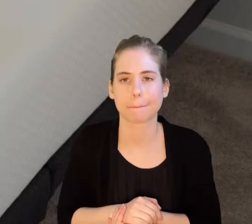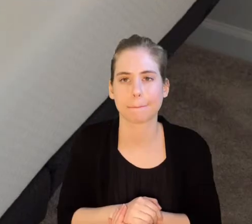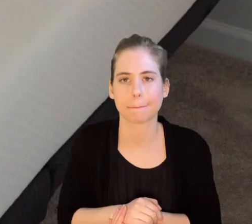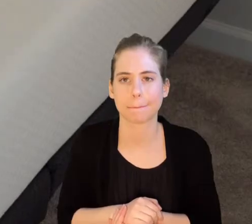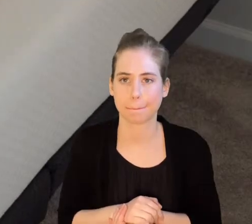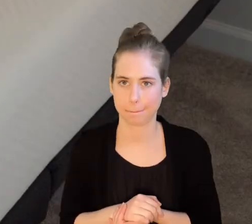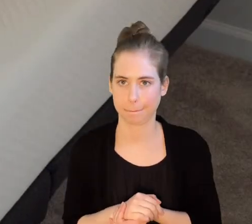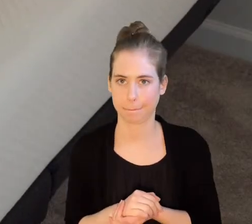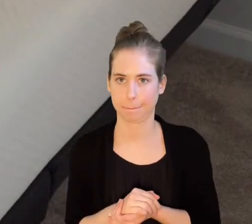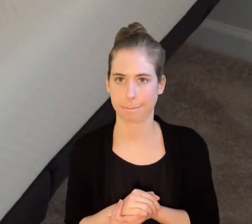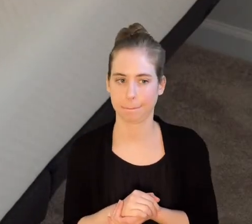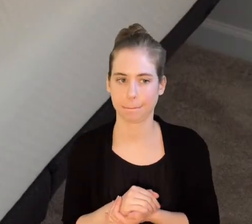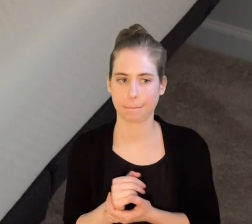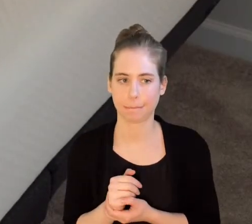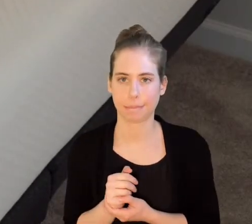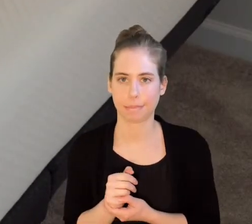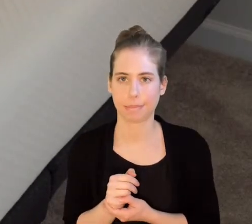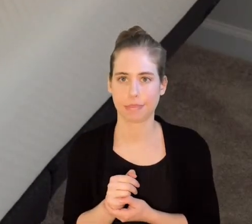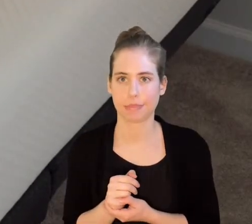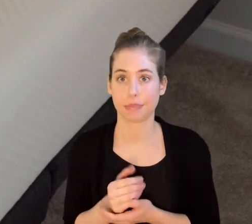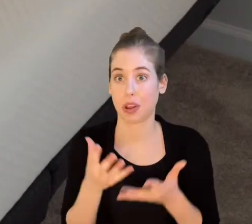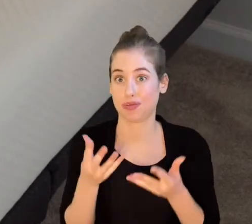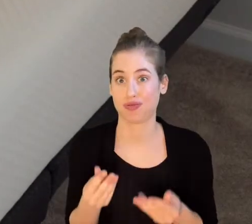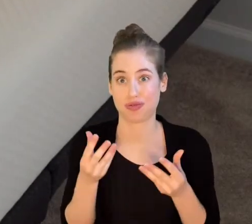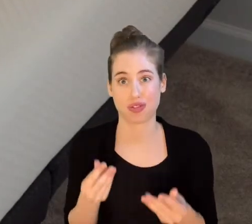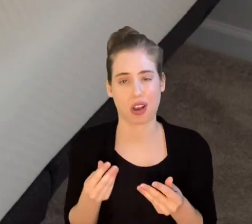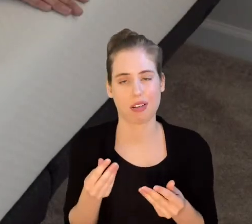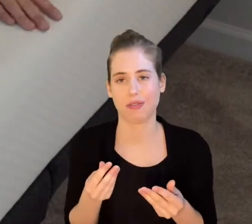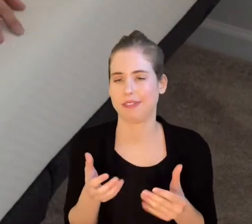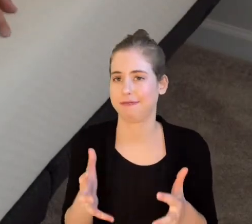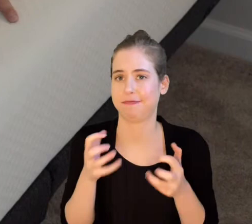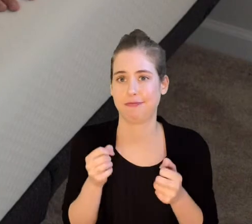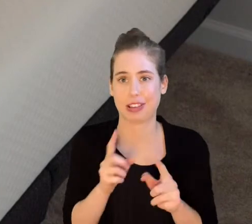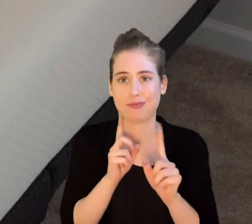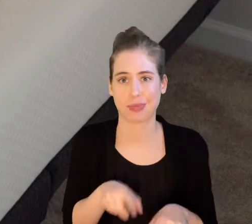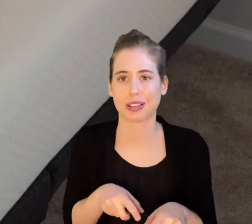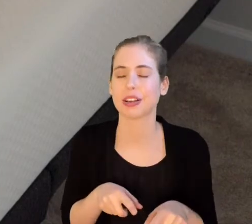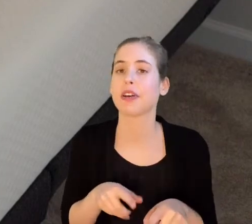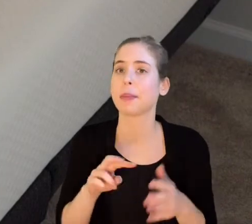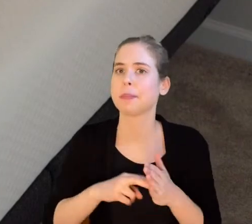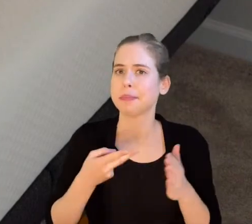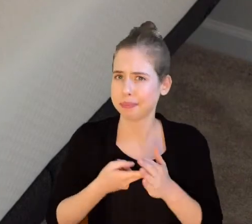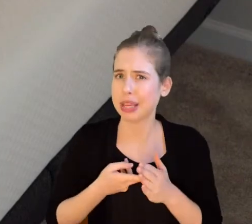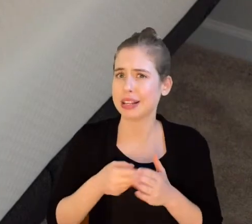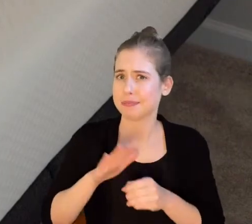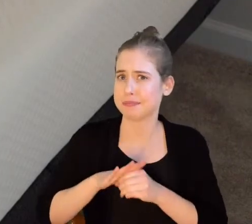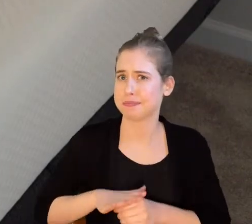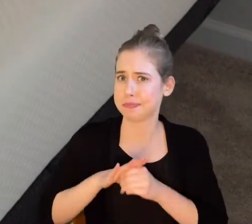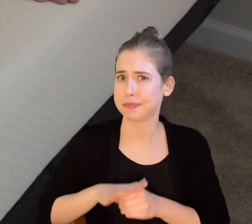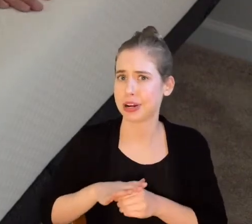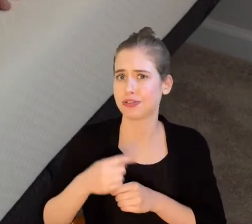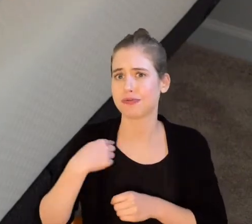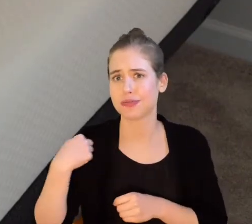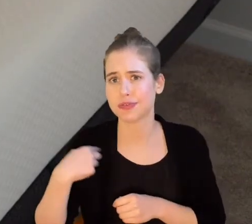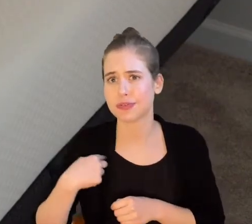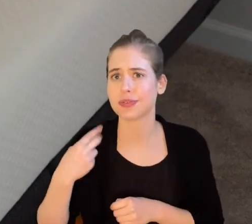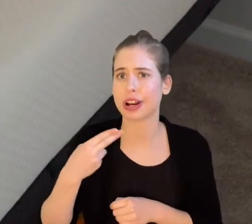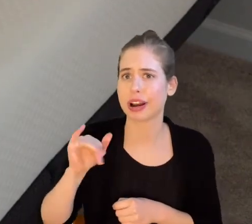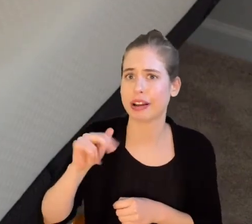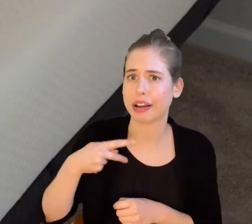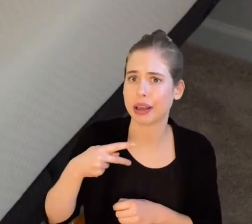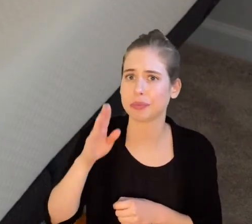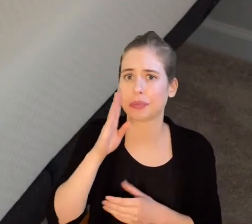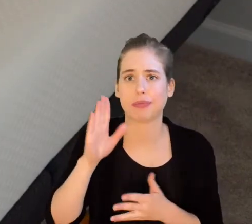Soft and responsive, NOLA relieves pain pressure points throughout the hips and shoulders, both of which are common trouble spots for